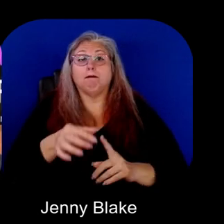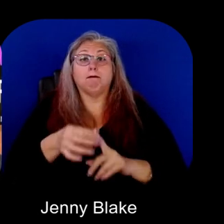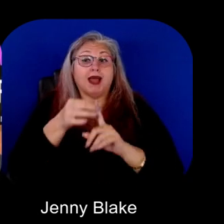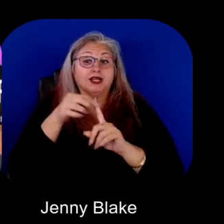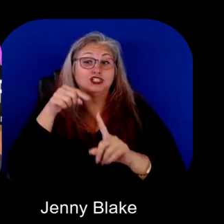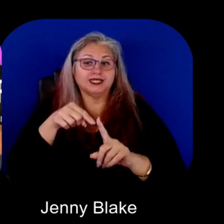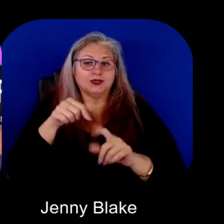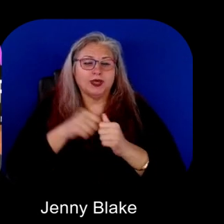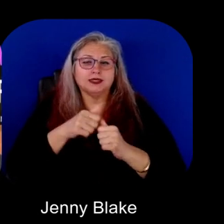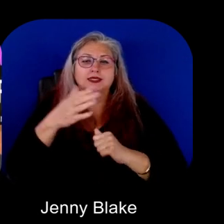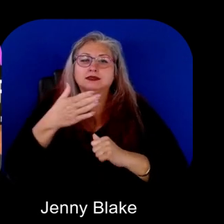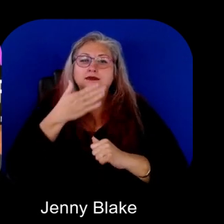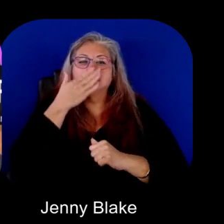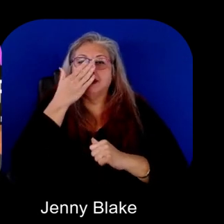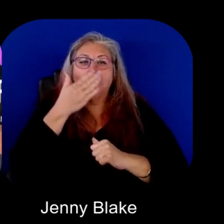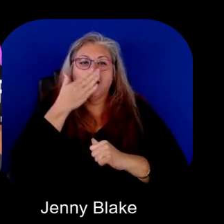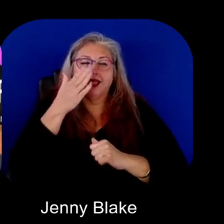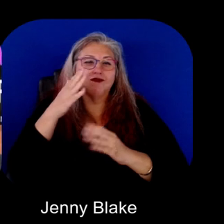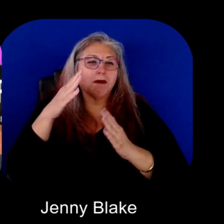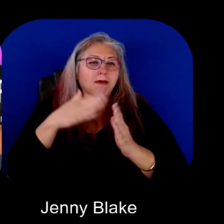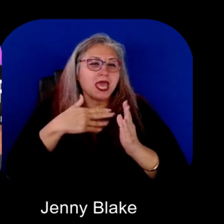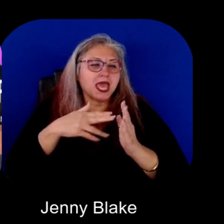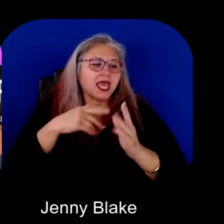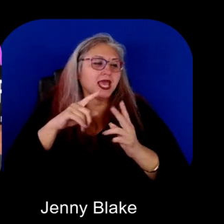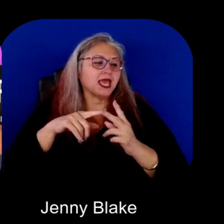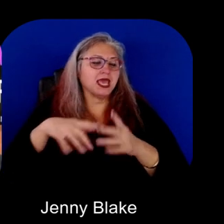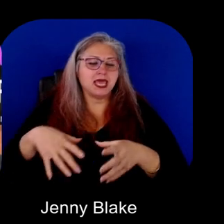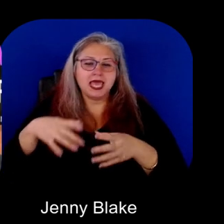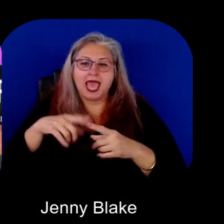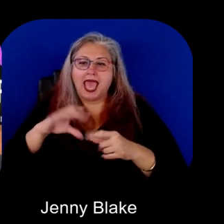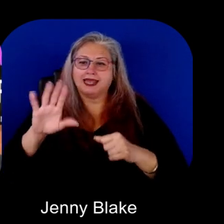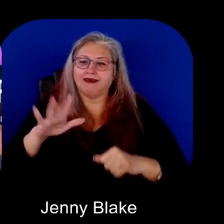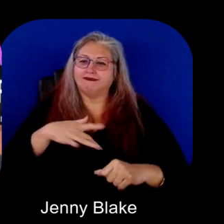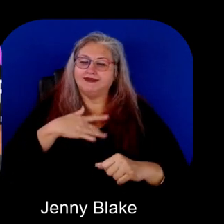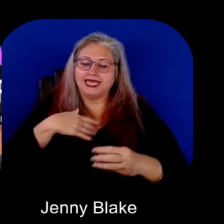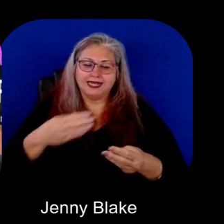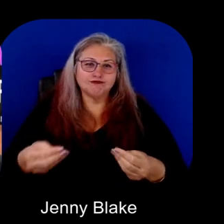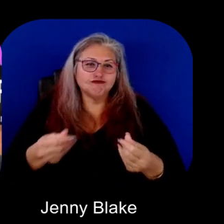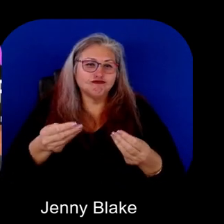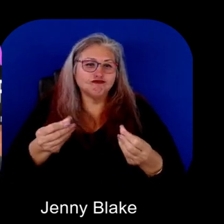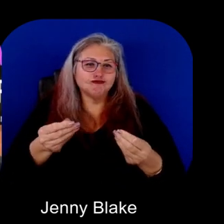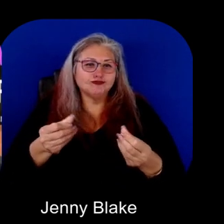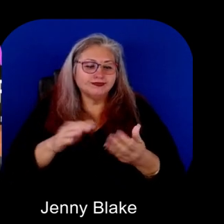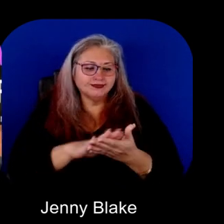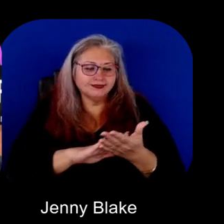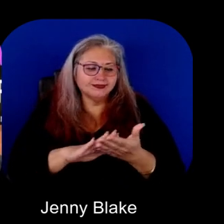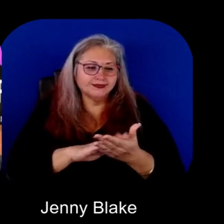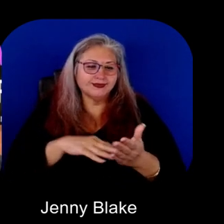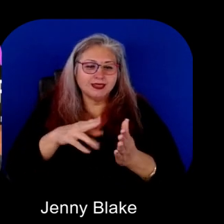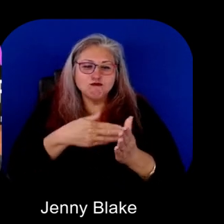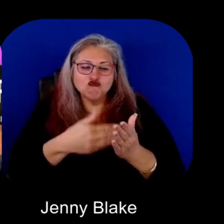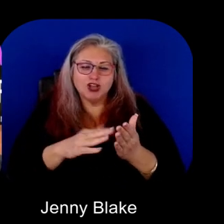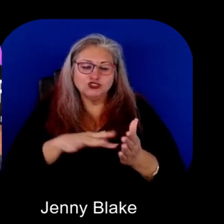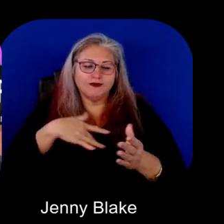the smell of the paints and the feeling, the texture of the paint brushes in